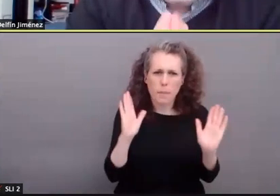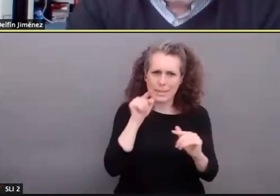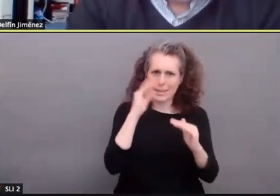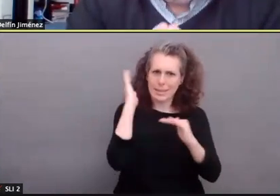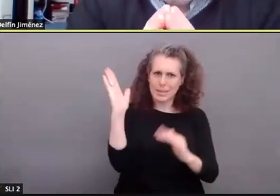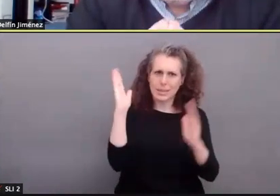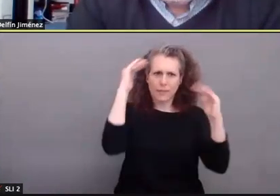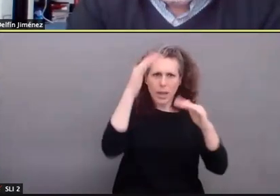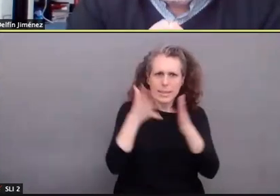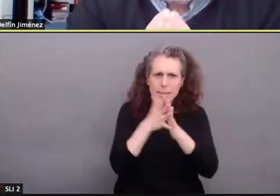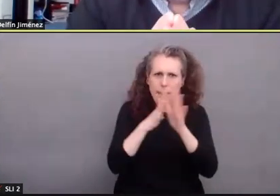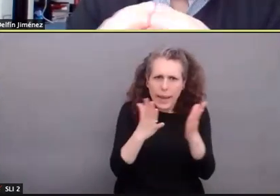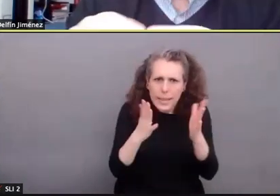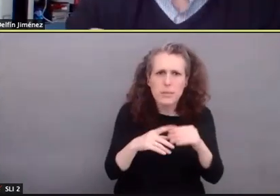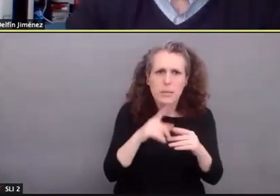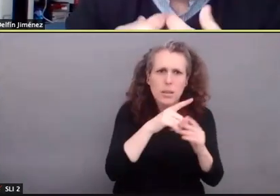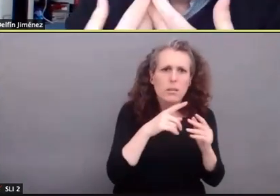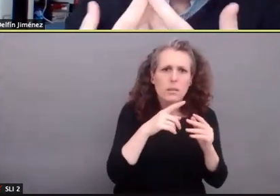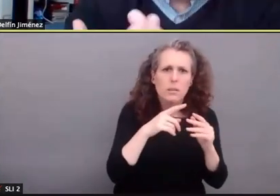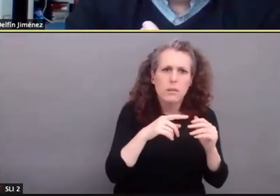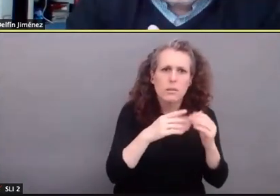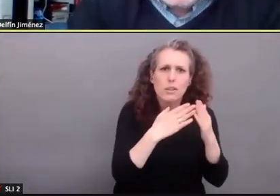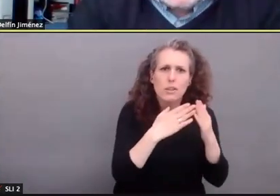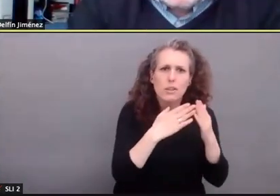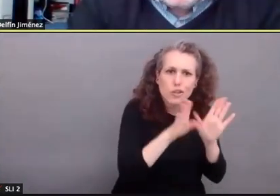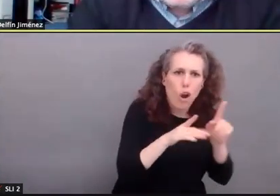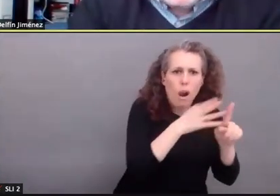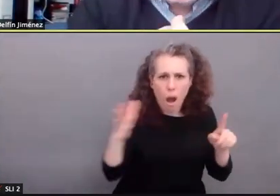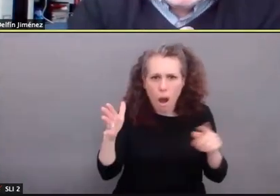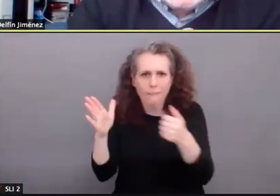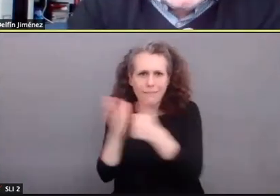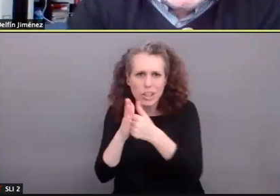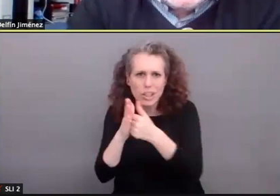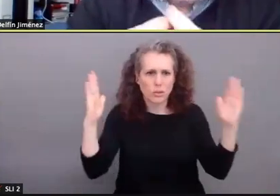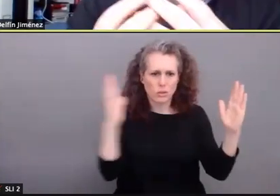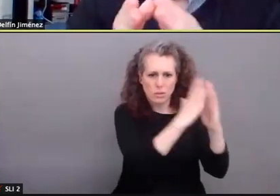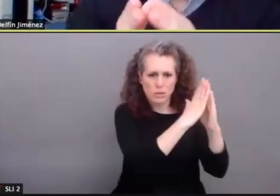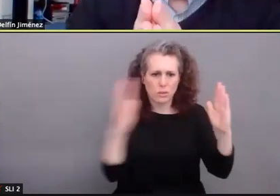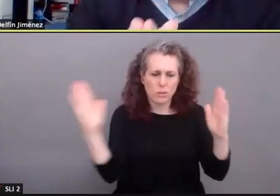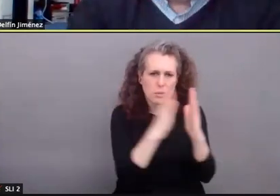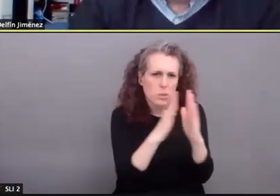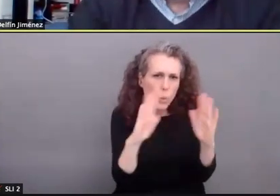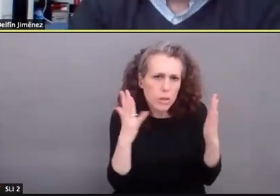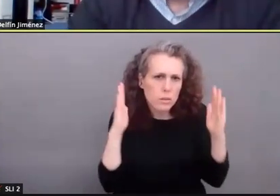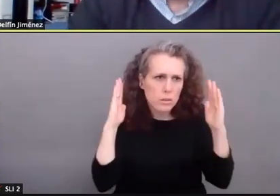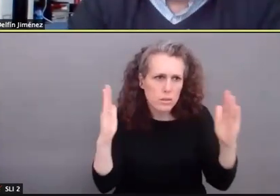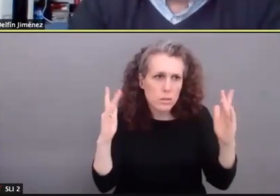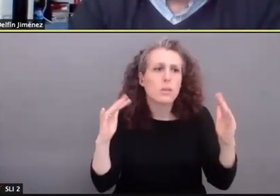identify the limits that we are going to assess. And after that, it's important